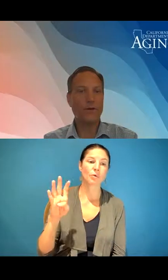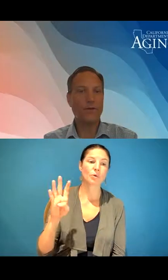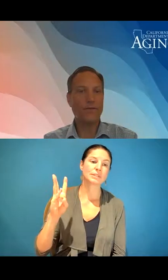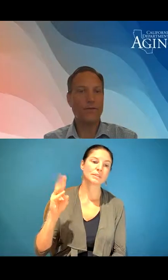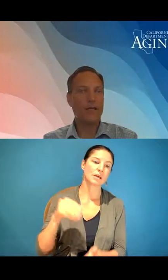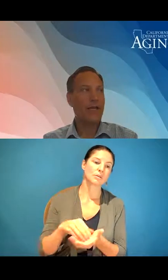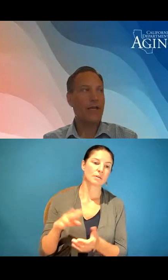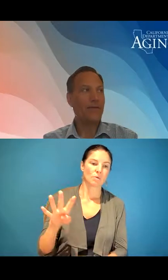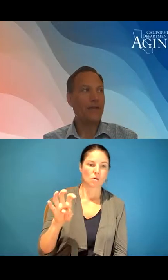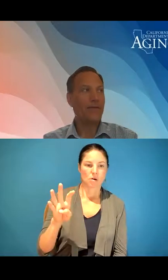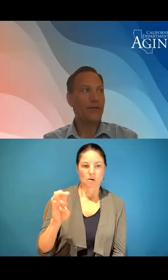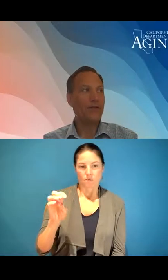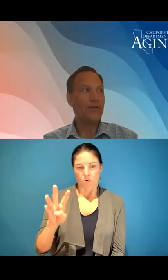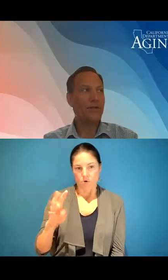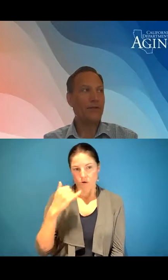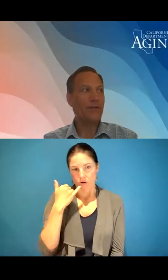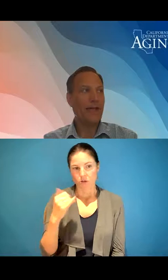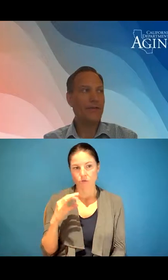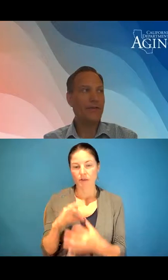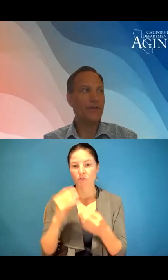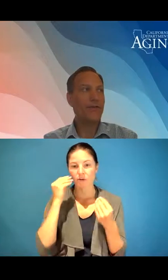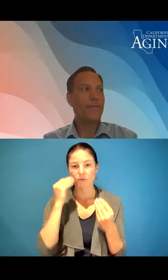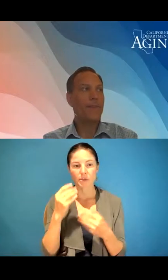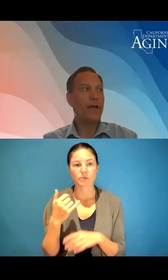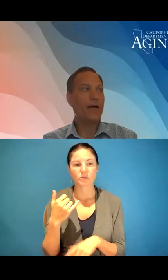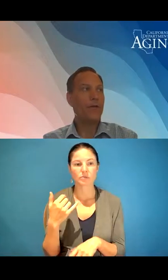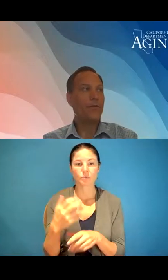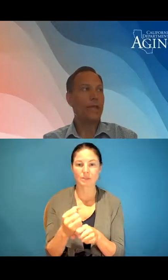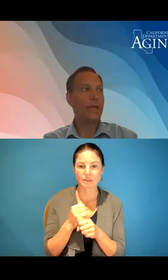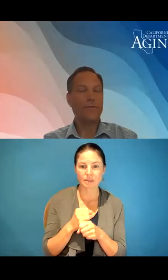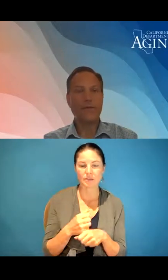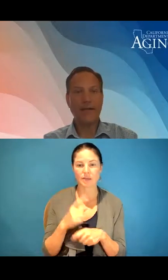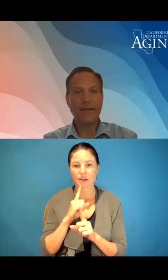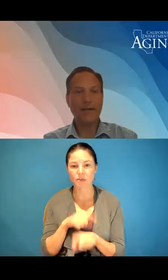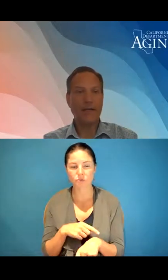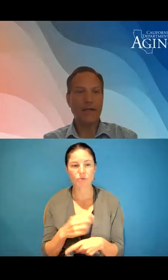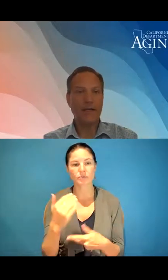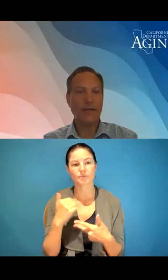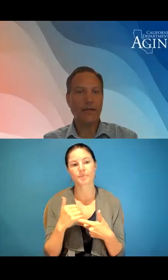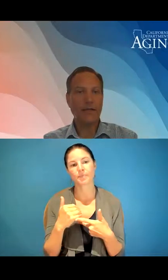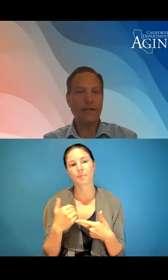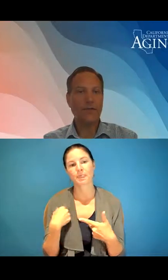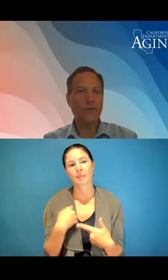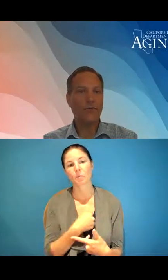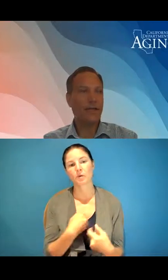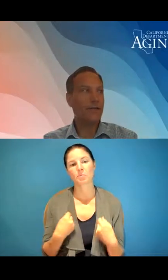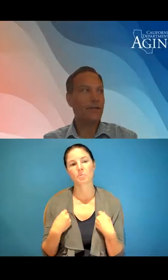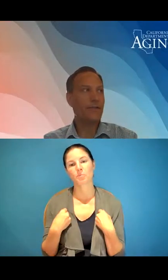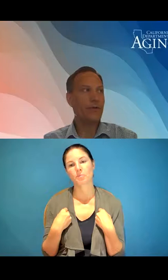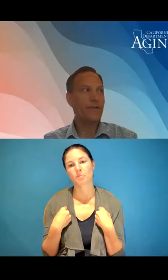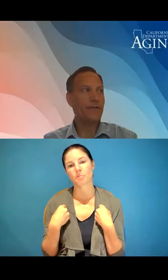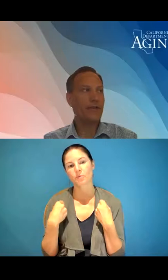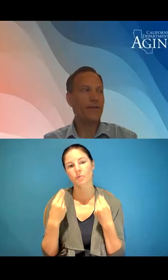146,404 calls for information received and answered. We have provided individuals